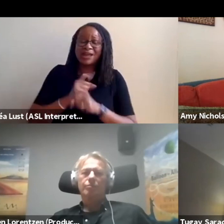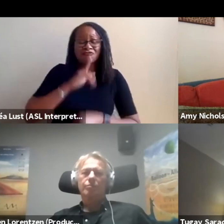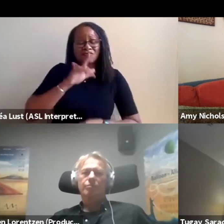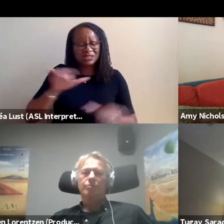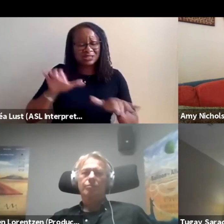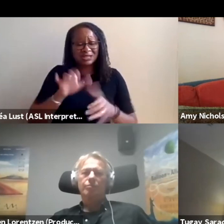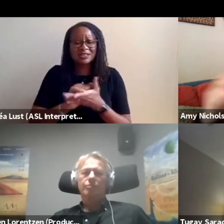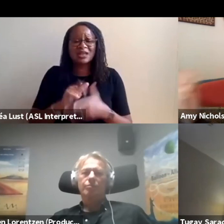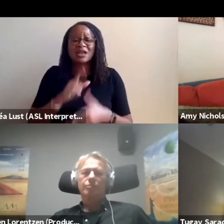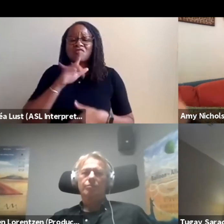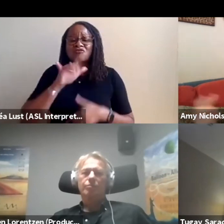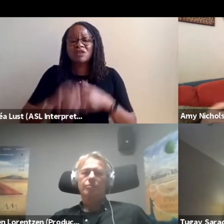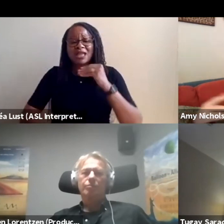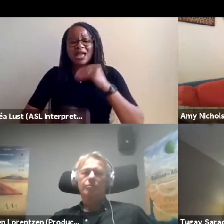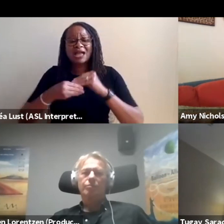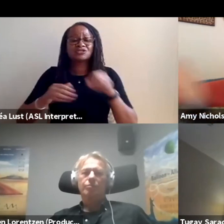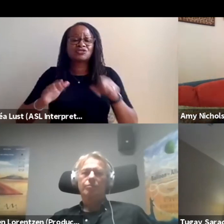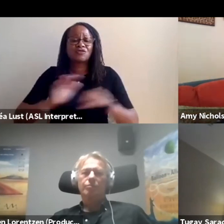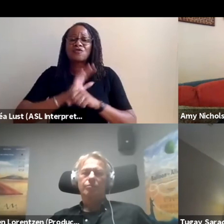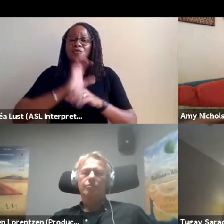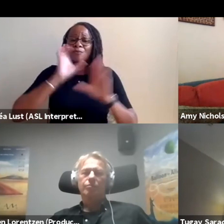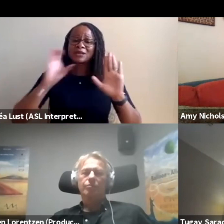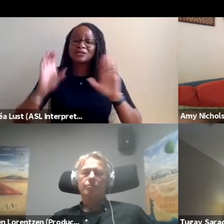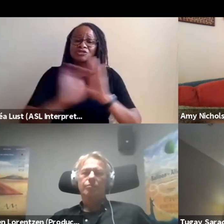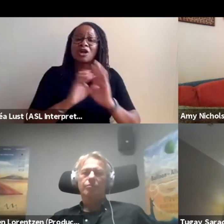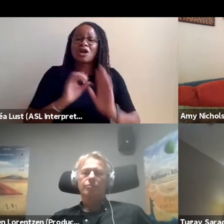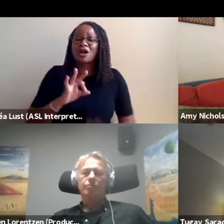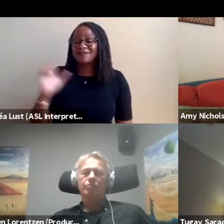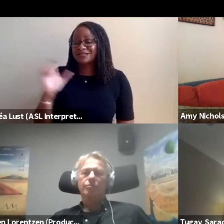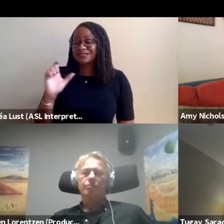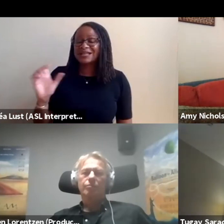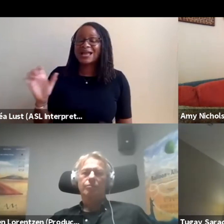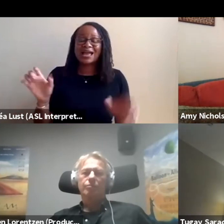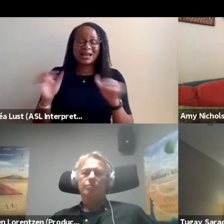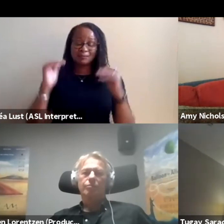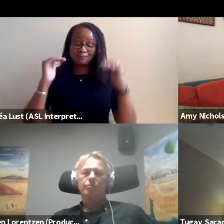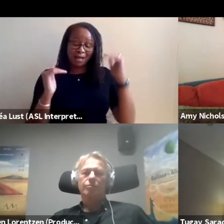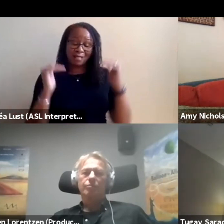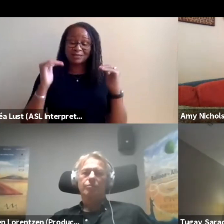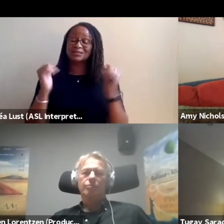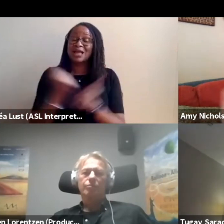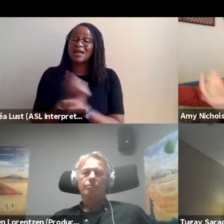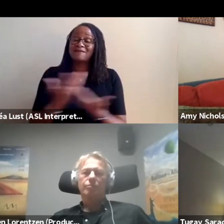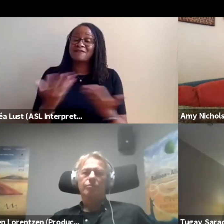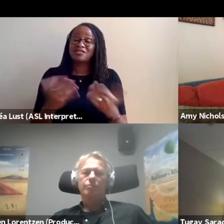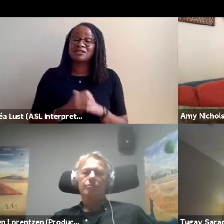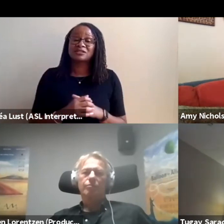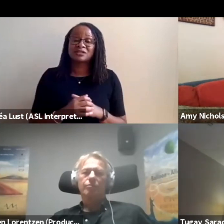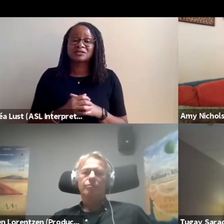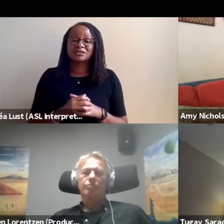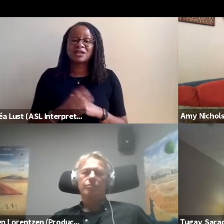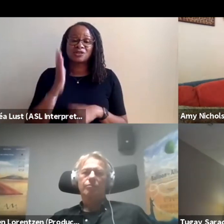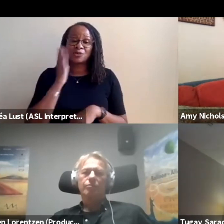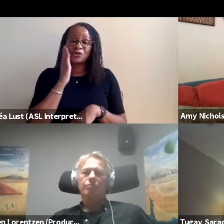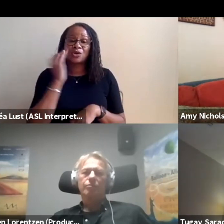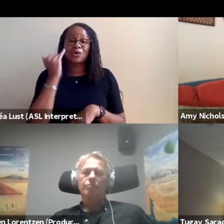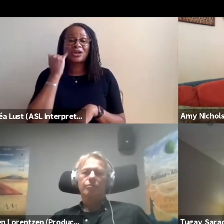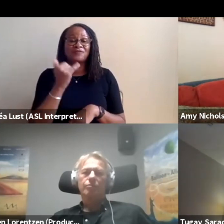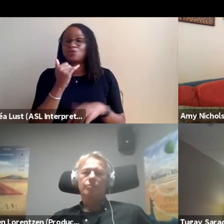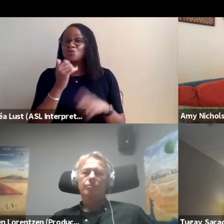really adds to the full picture of Islam to sort of counterbalance everything that you would know if you were just watching the